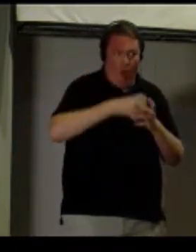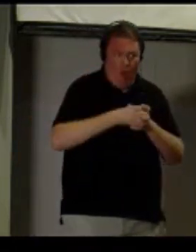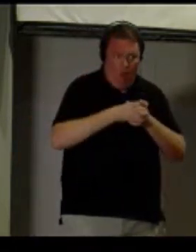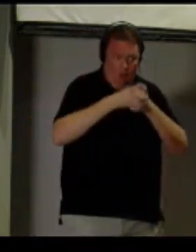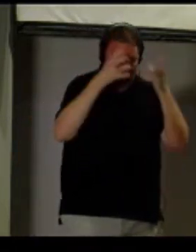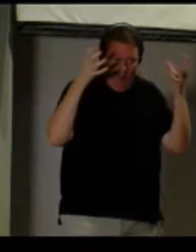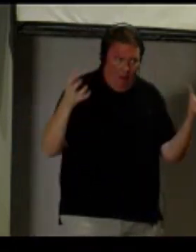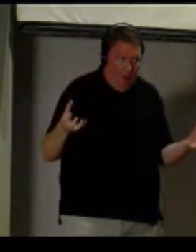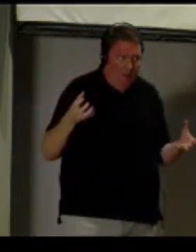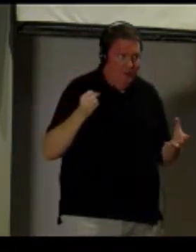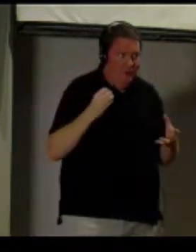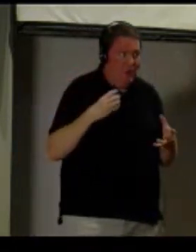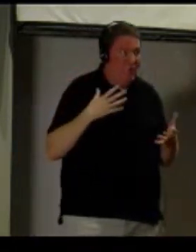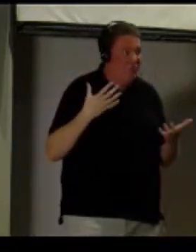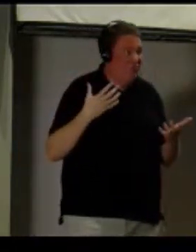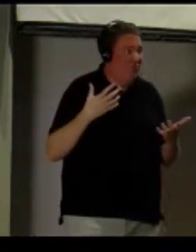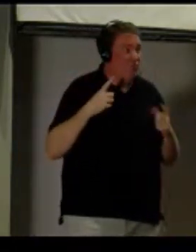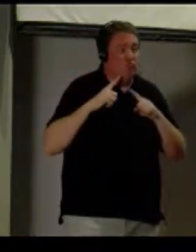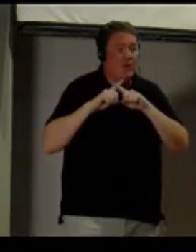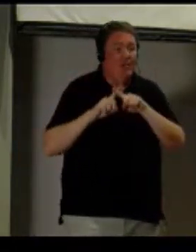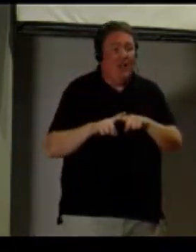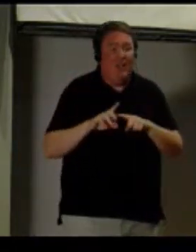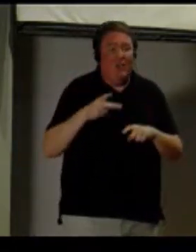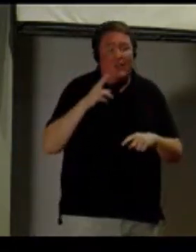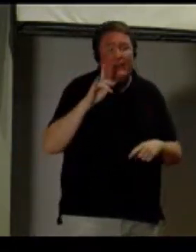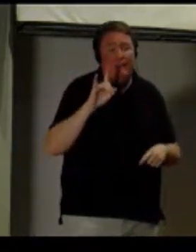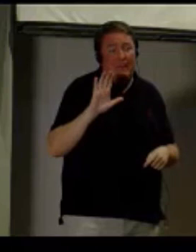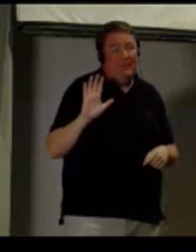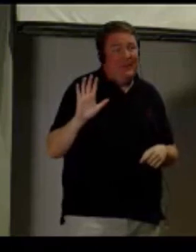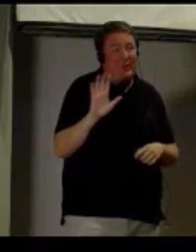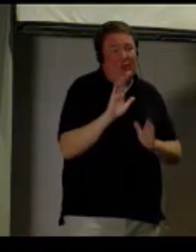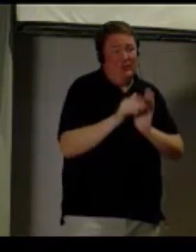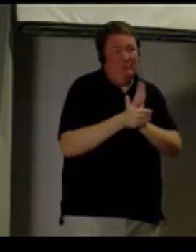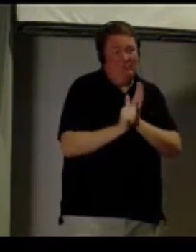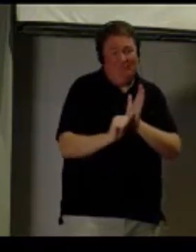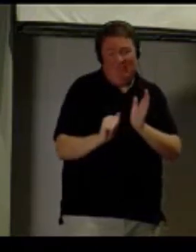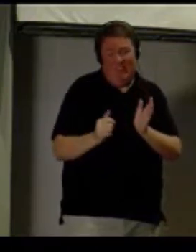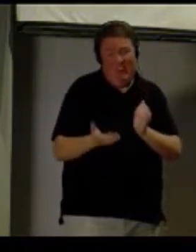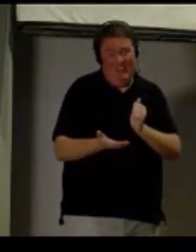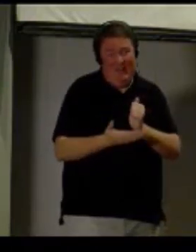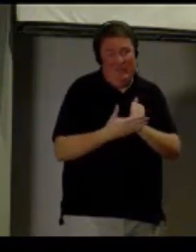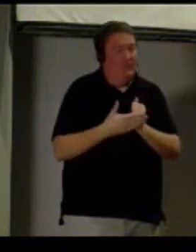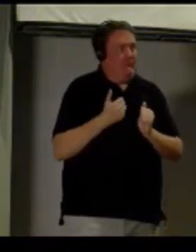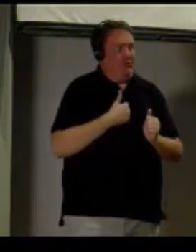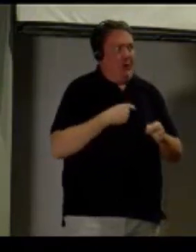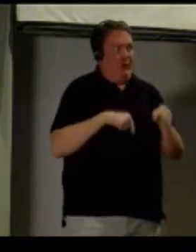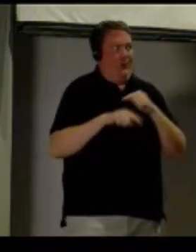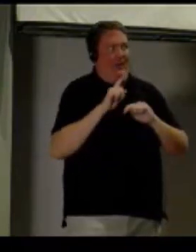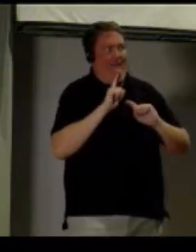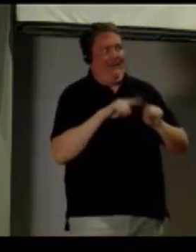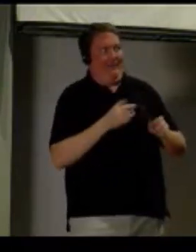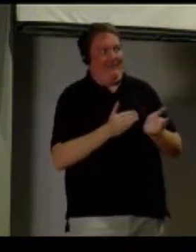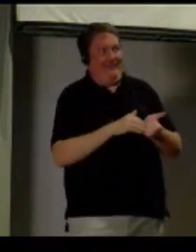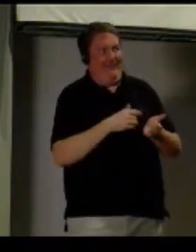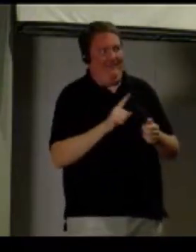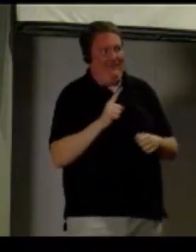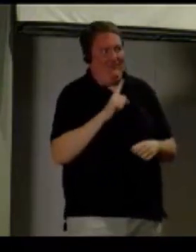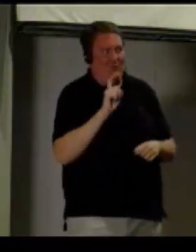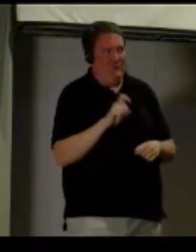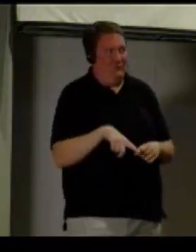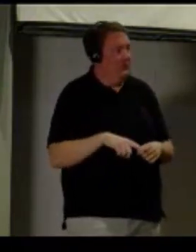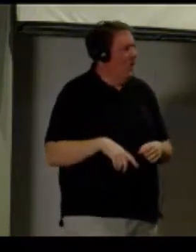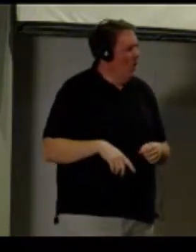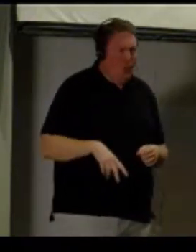so I think, relying on their input is also really helpful. So sorry to go back, but just wanted to say that.